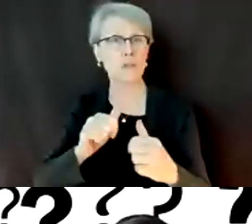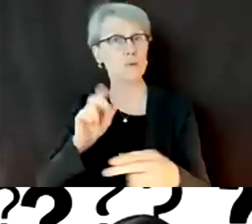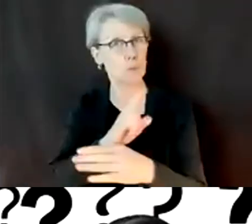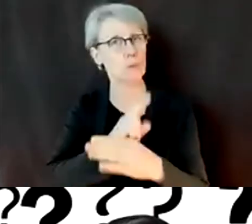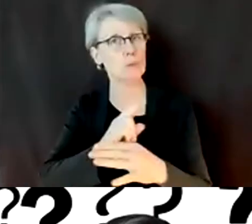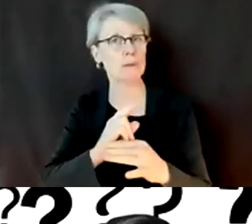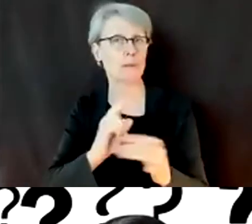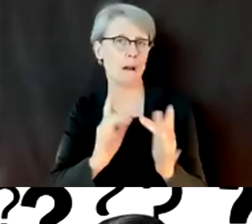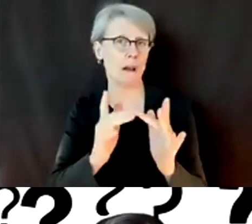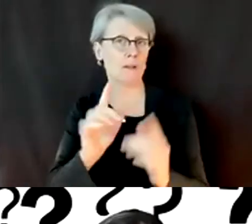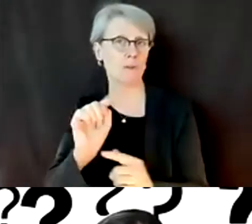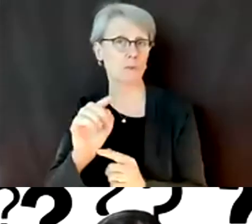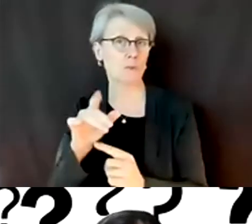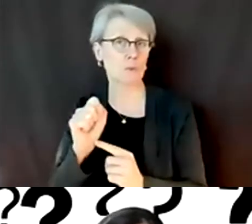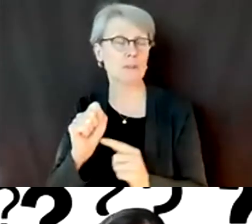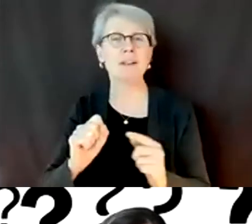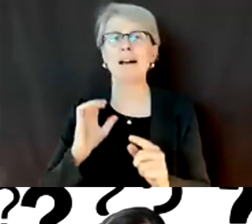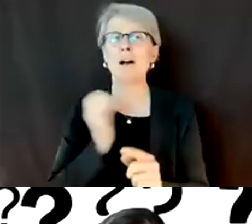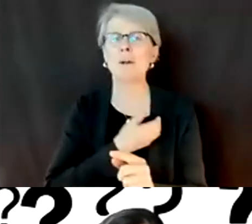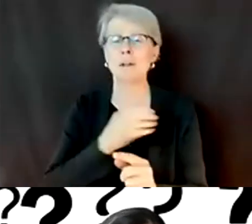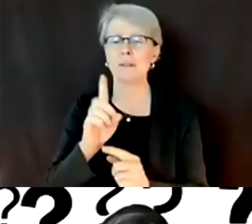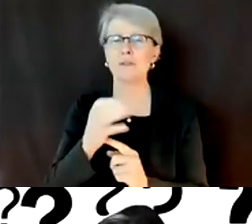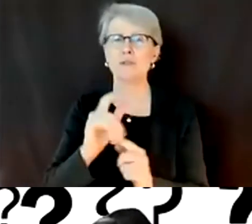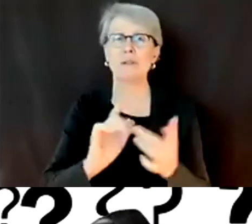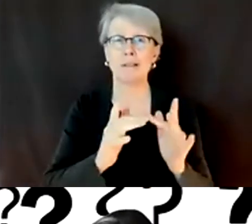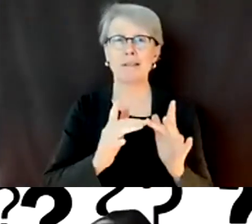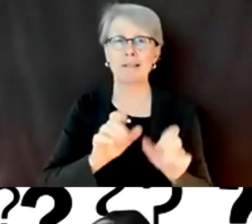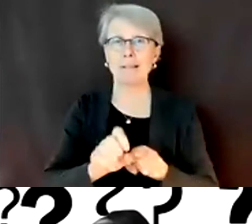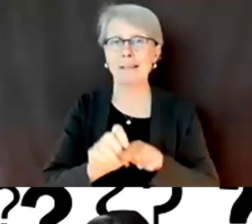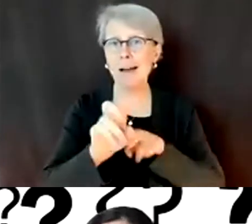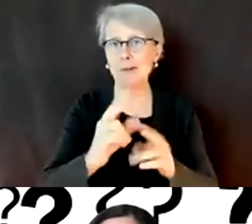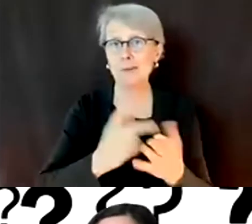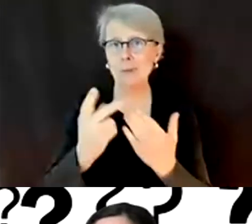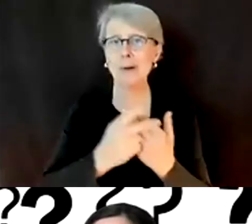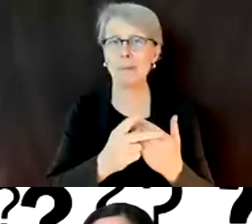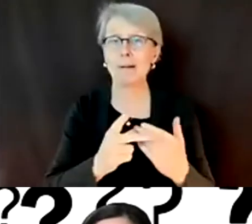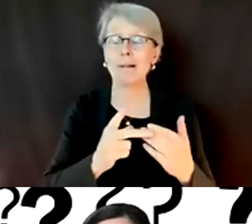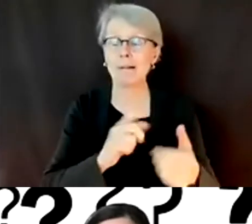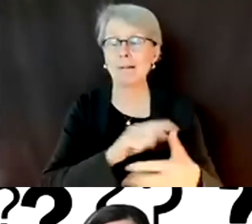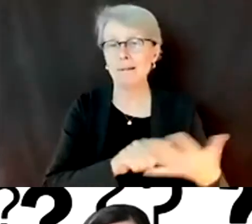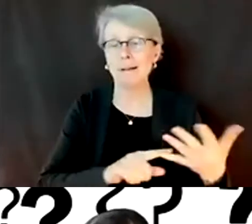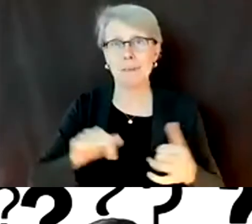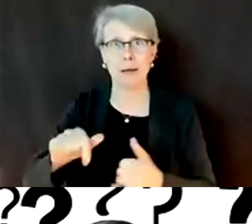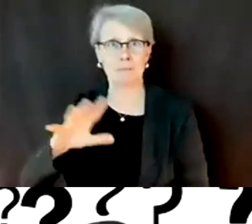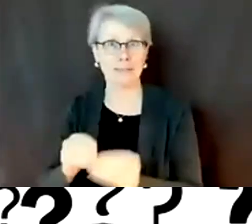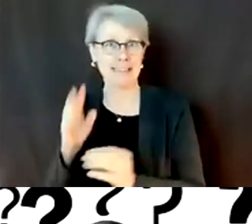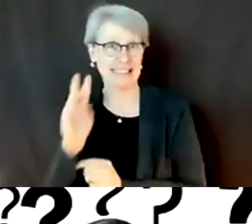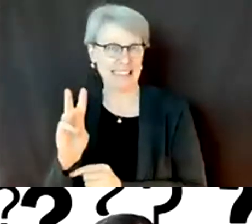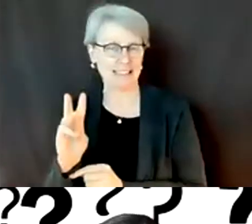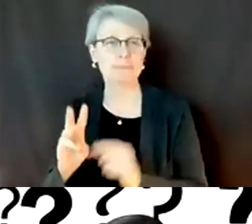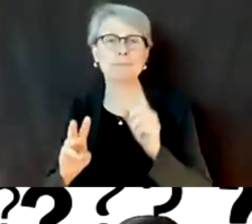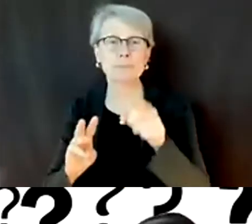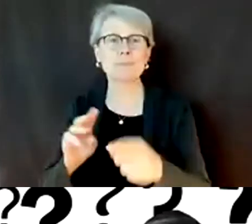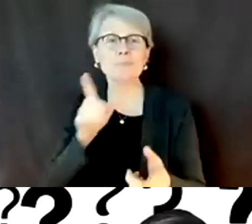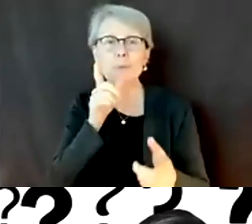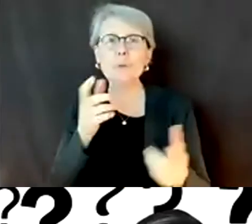multiple parts of the Digital Ladders program. And this is the first of our 6 Ask Me Anythings. So we have got Annelise Larson with